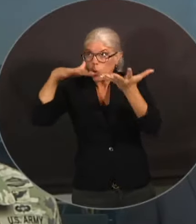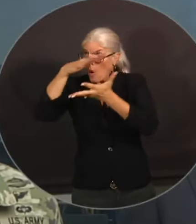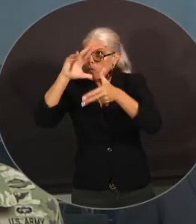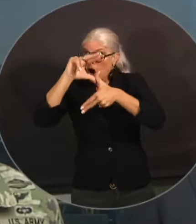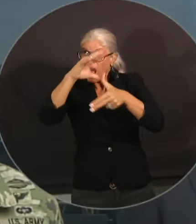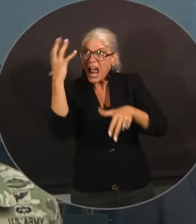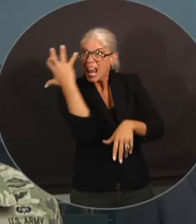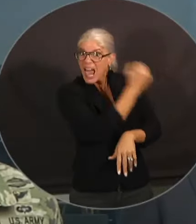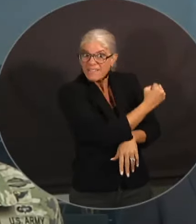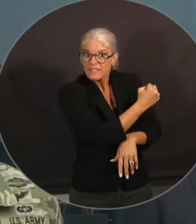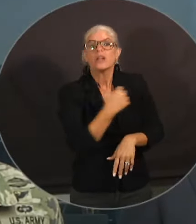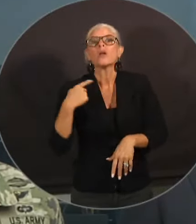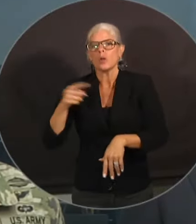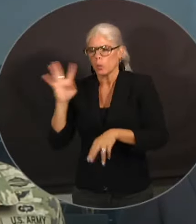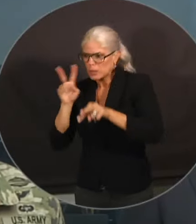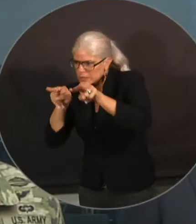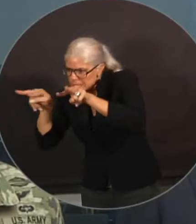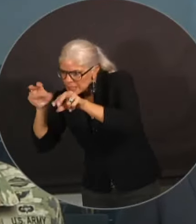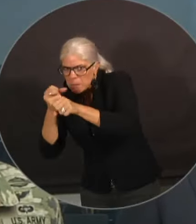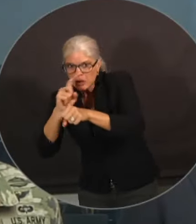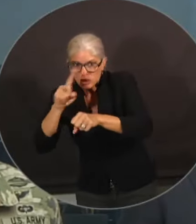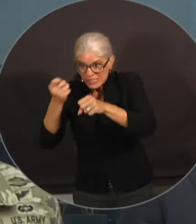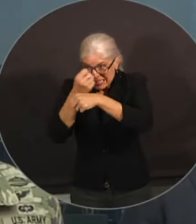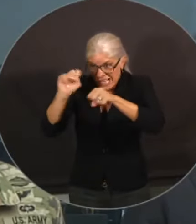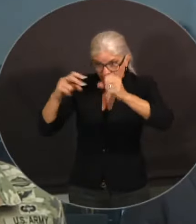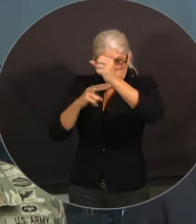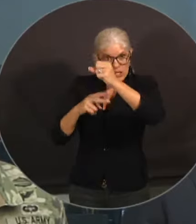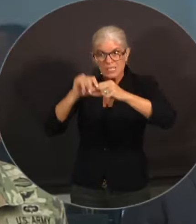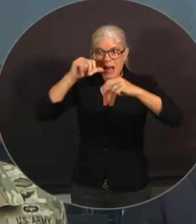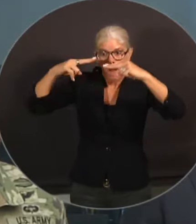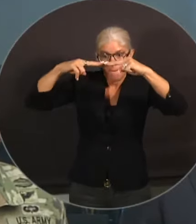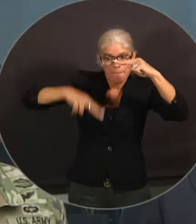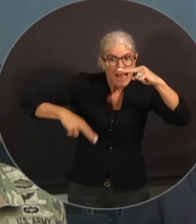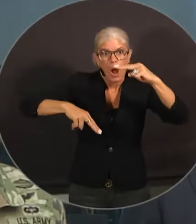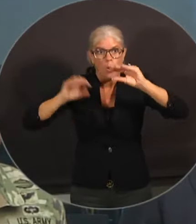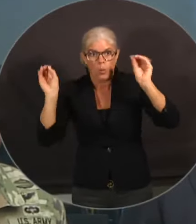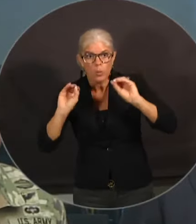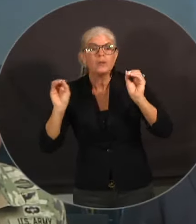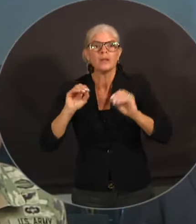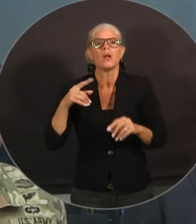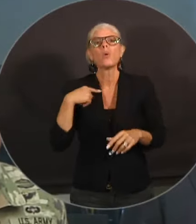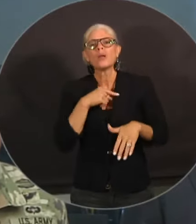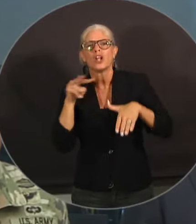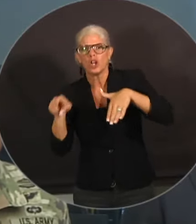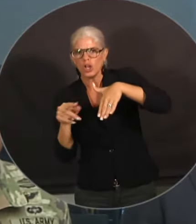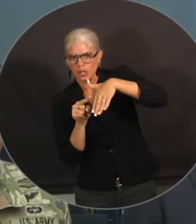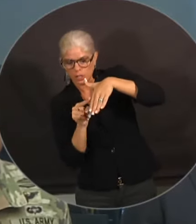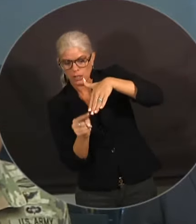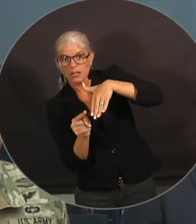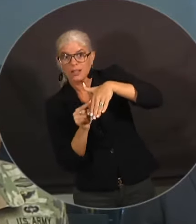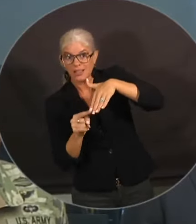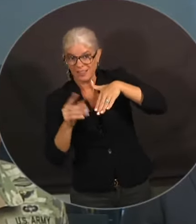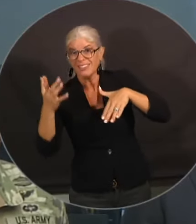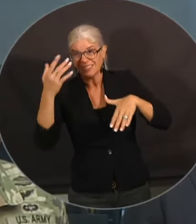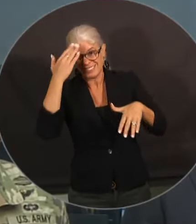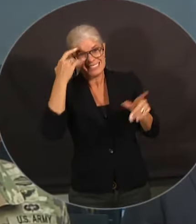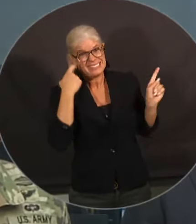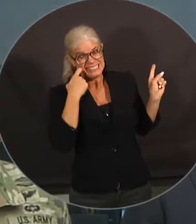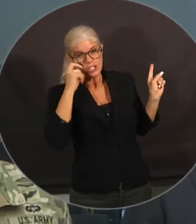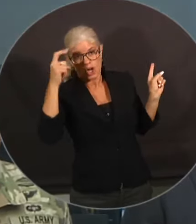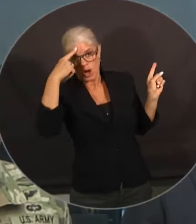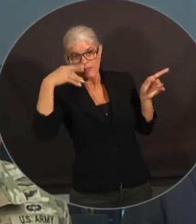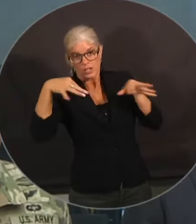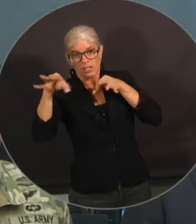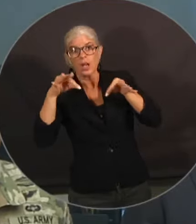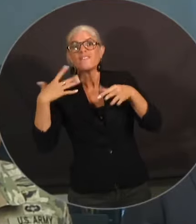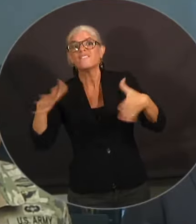beginning to see high wind speeds on the west Gulf Coast of Florida. As you heard from the Governor, the closure of Skyway is